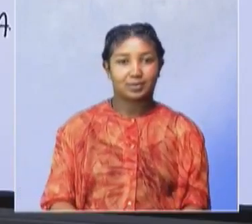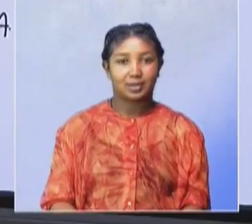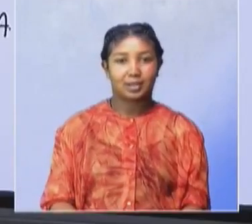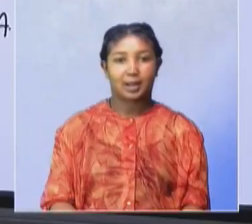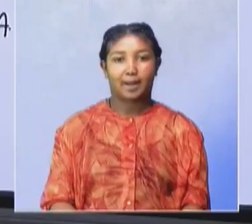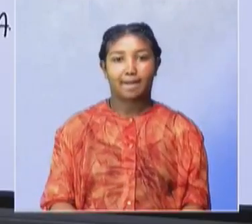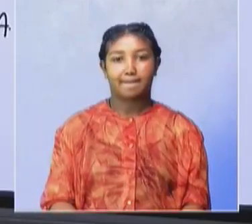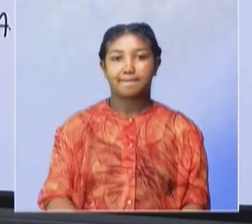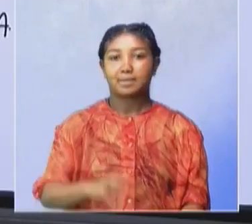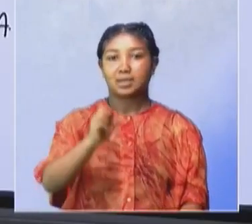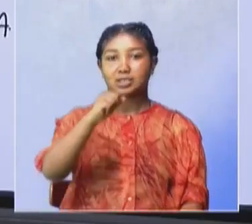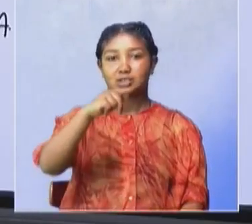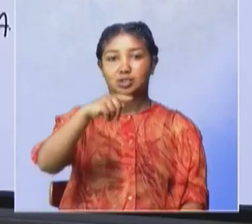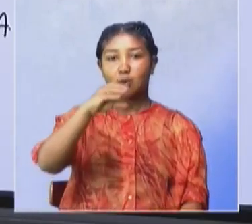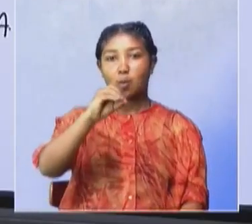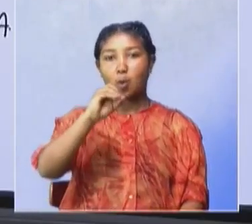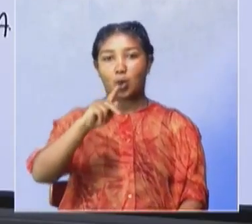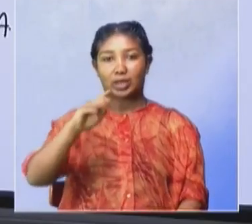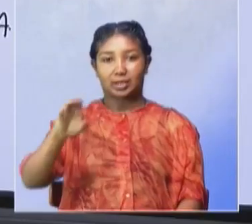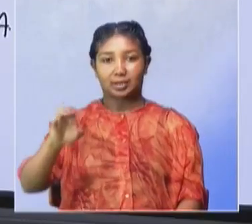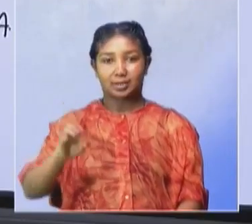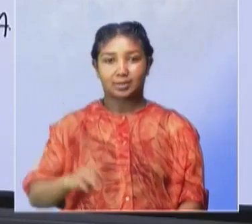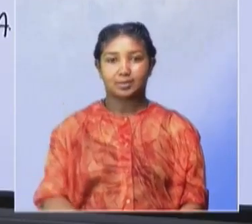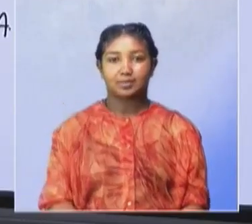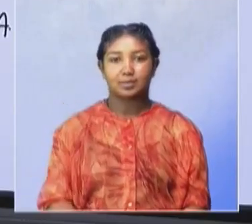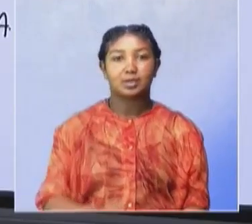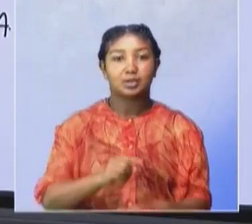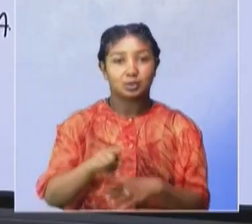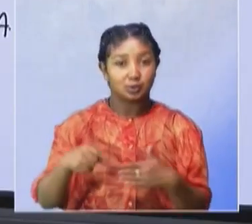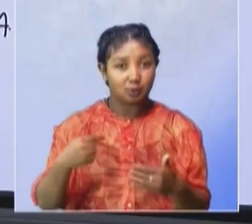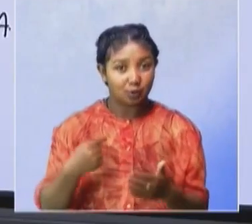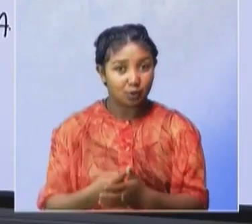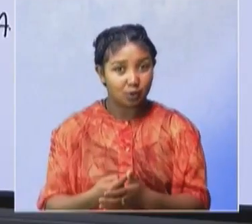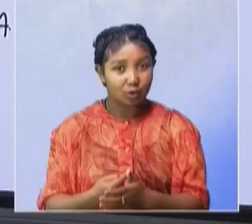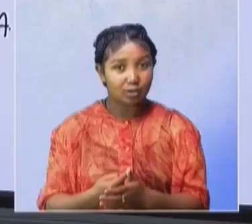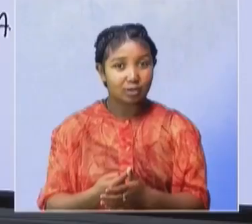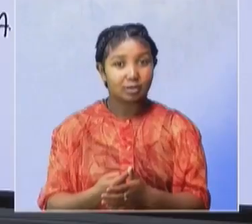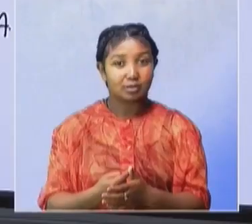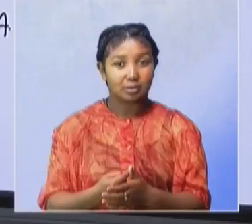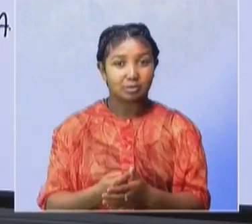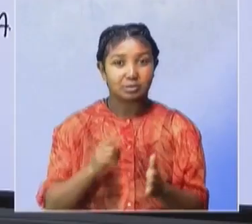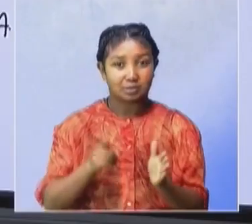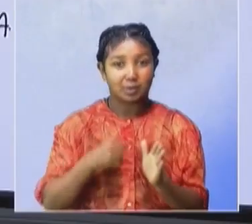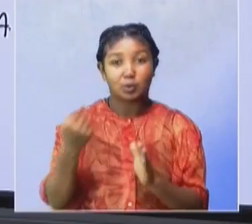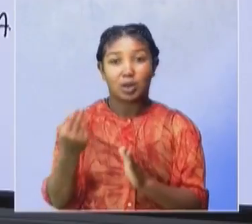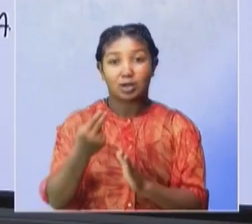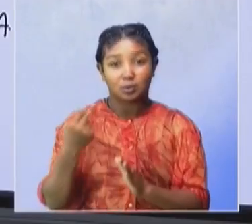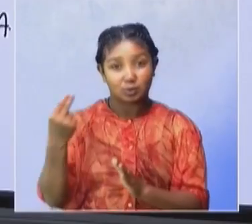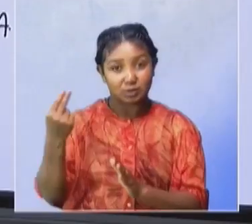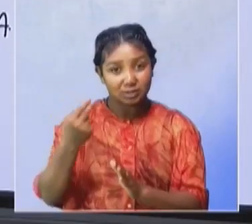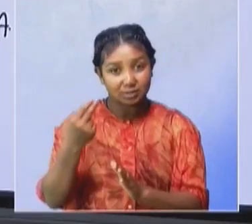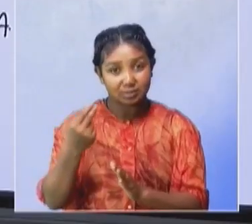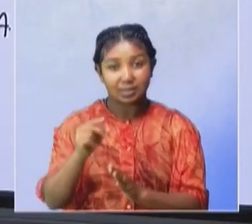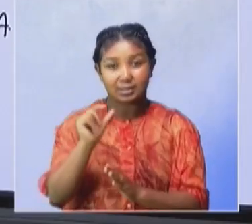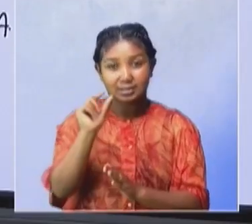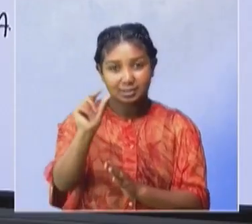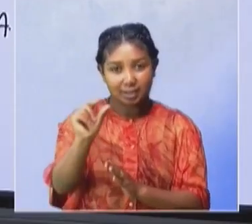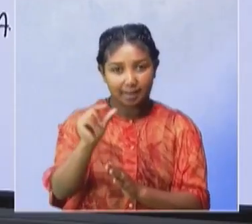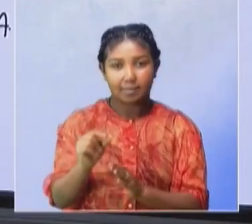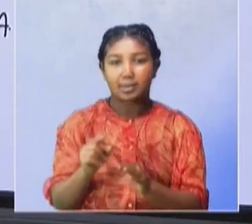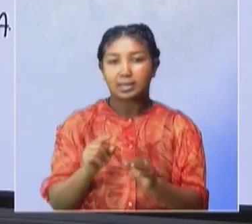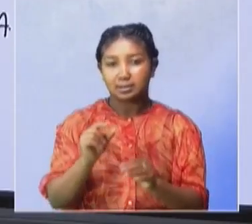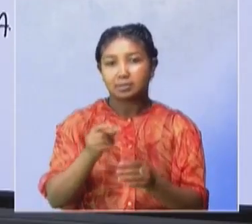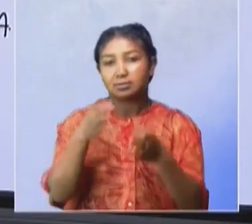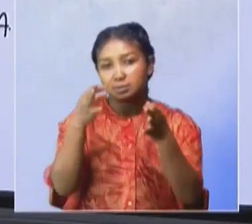used what? Spoke. So, and also sometimes we are using some